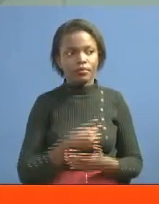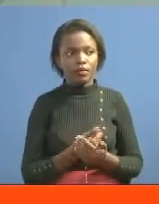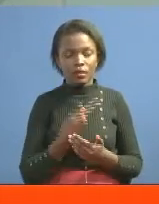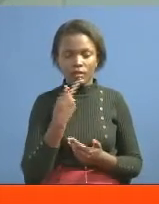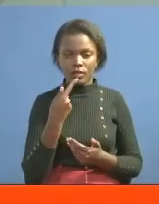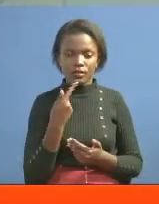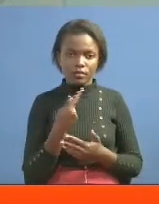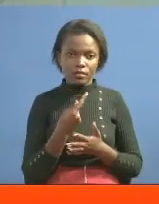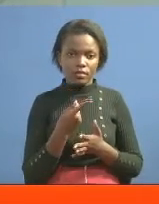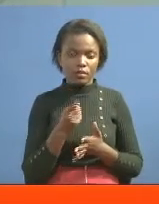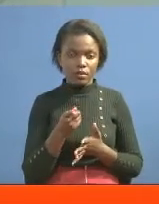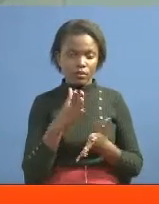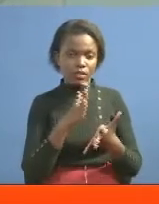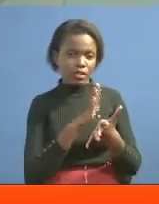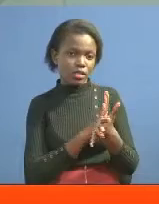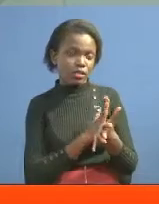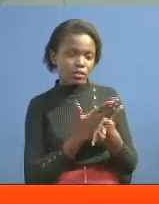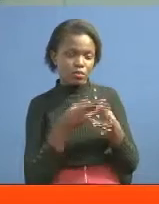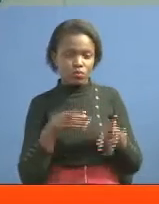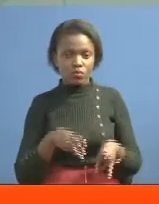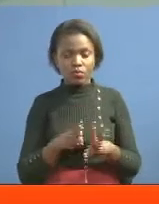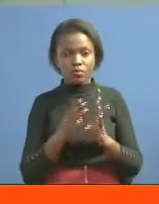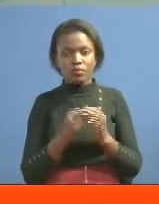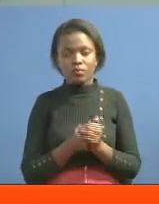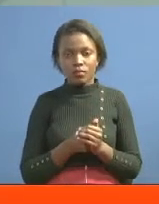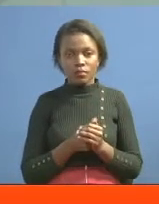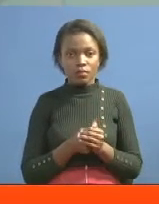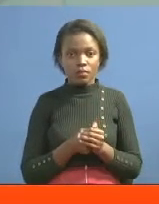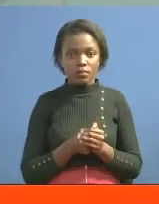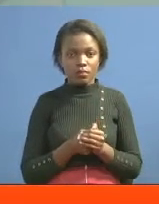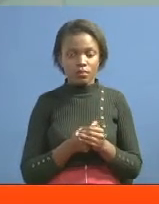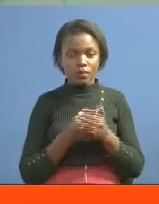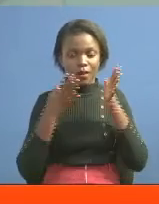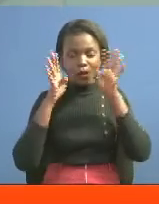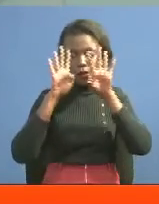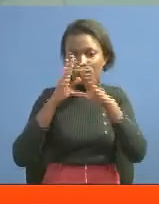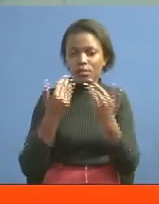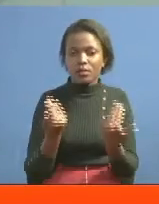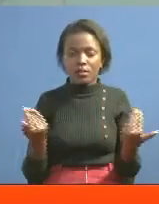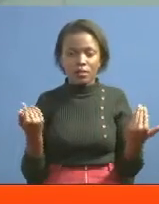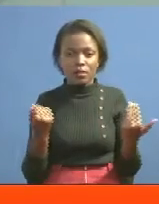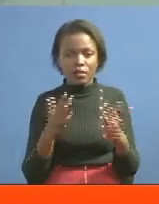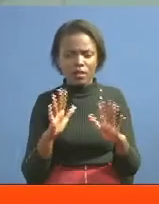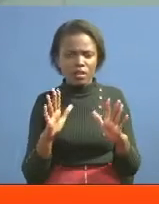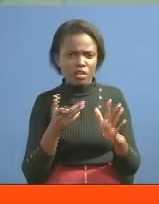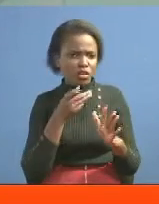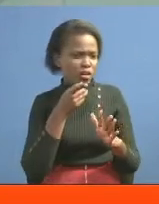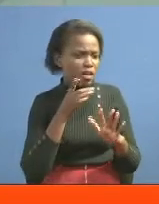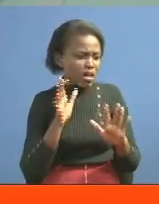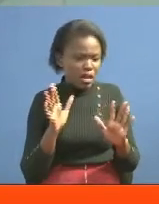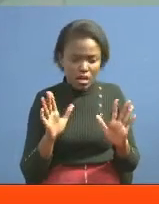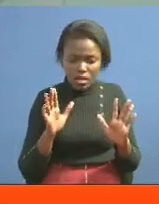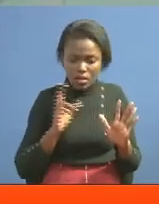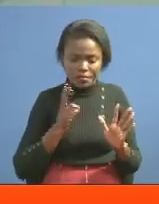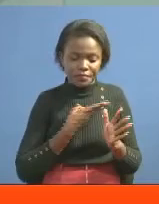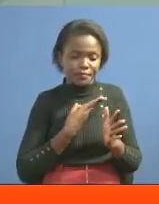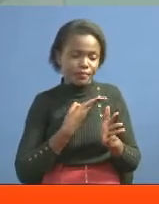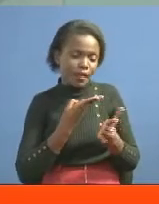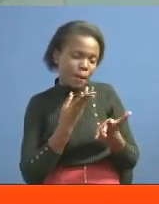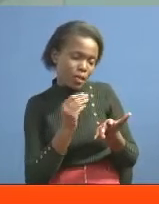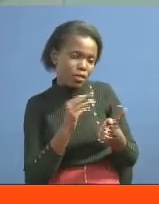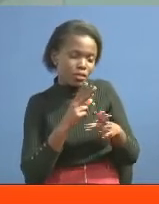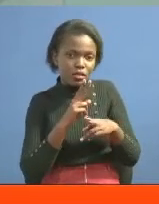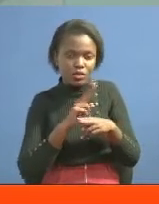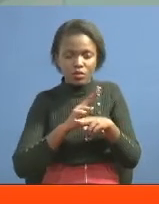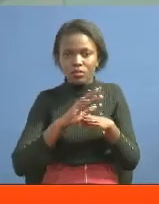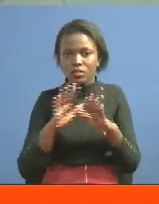So those are some of the ways that we can. But even beyond that, I think, Martin, the most important thing, again, as I mentioned, is how do we use this money? So again,